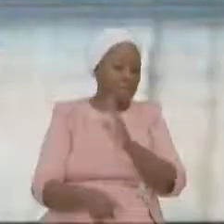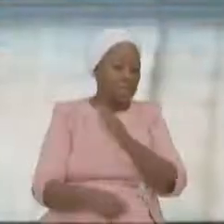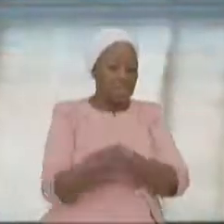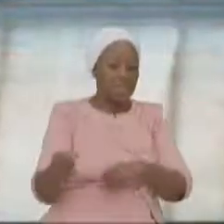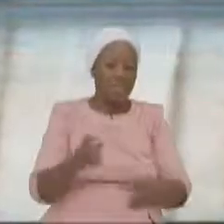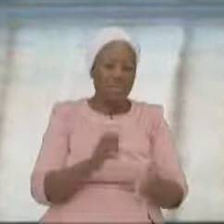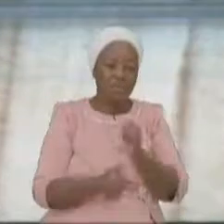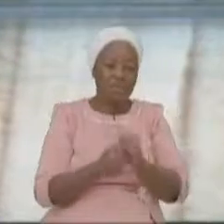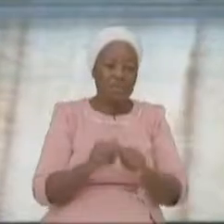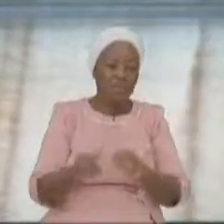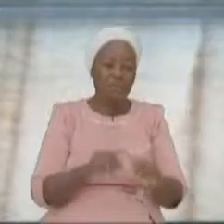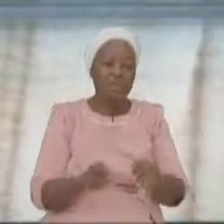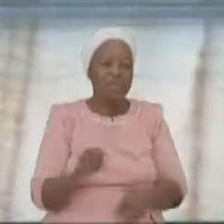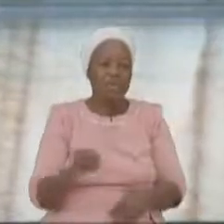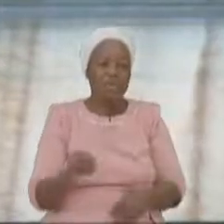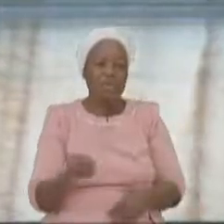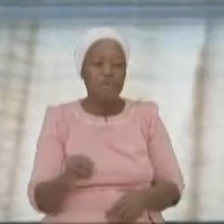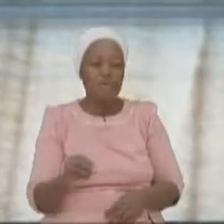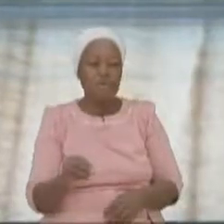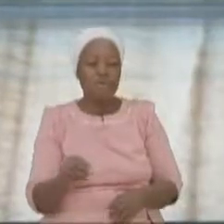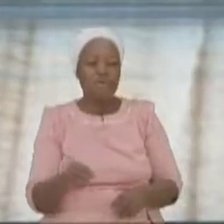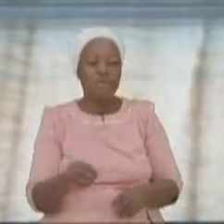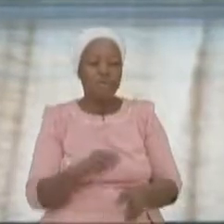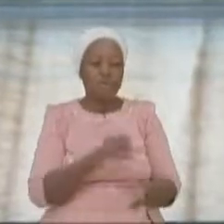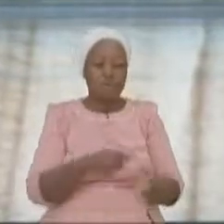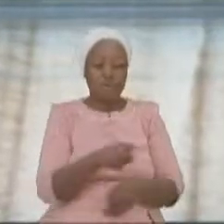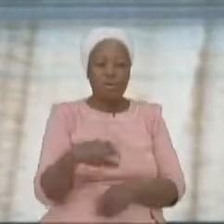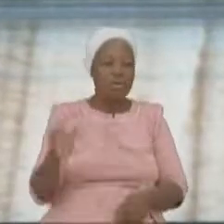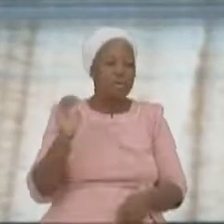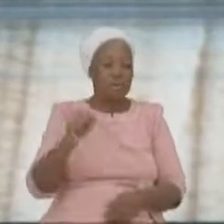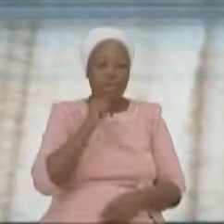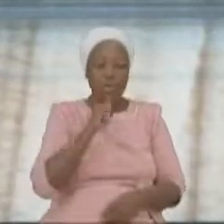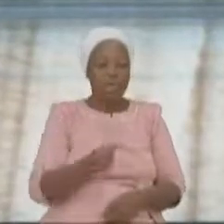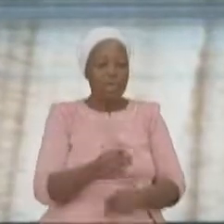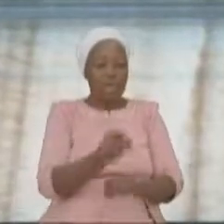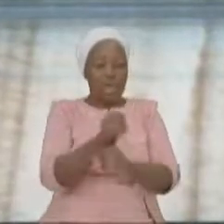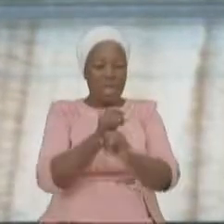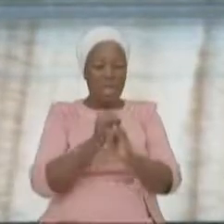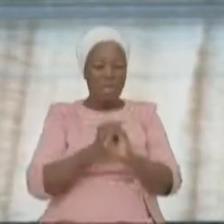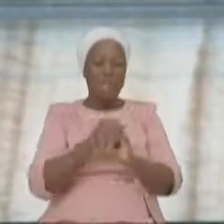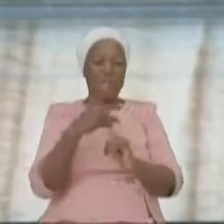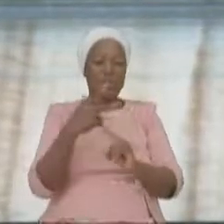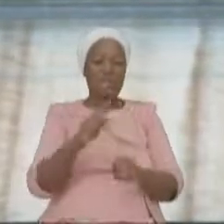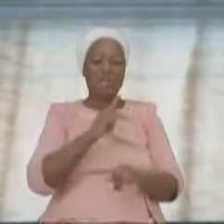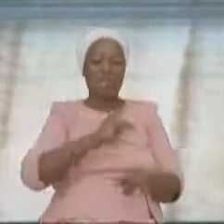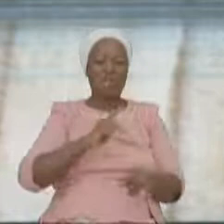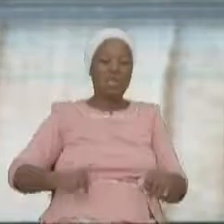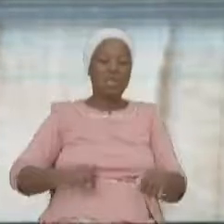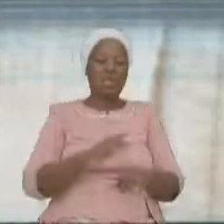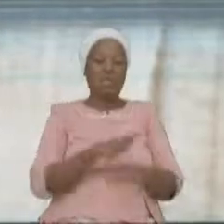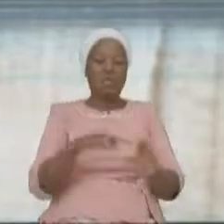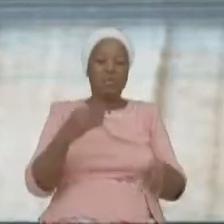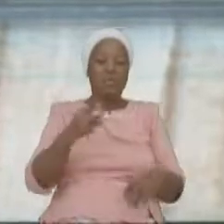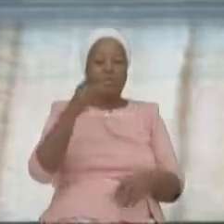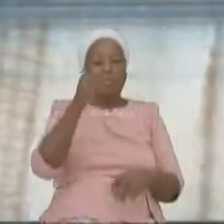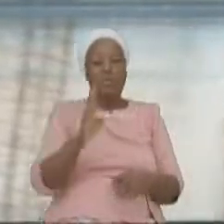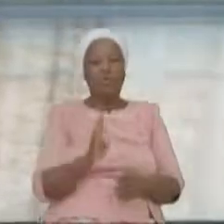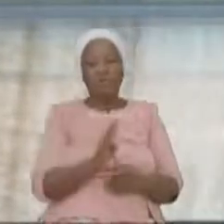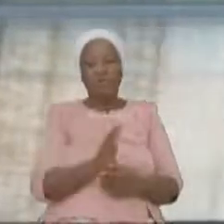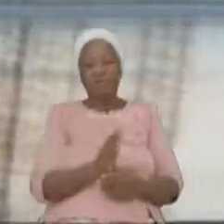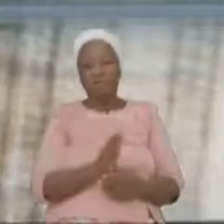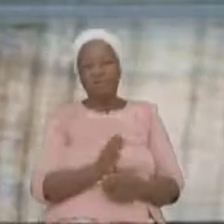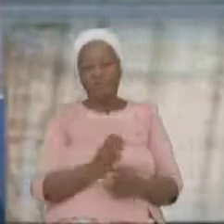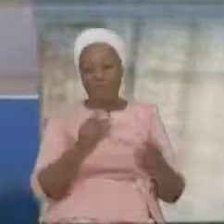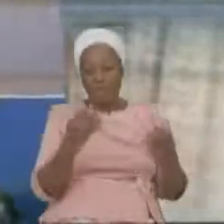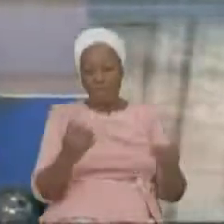do such things shall not inherit the kingdom of God. Now, those